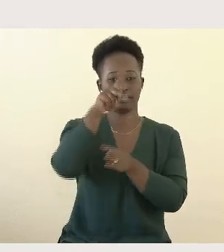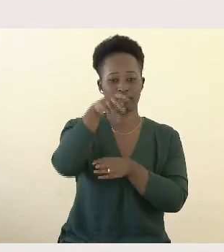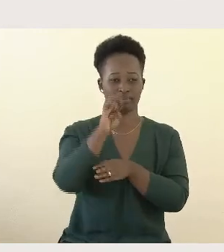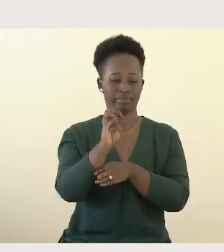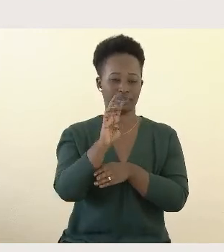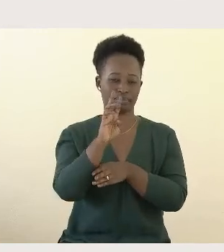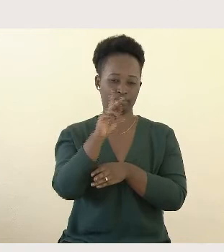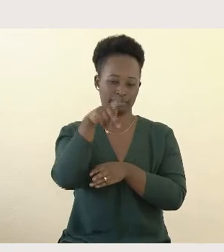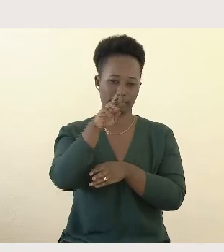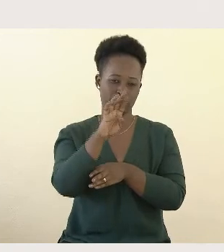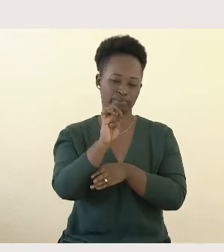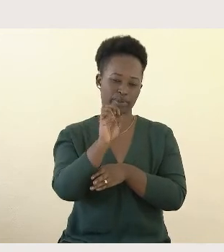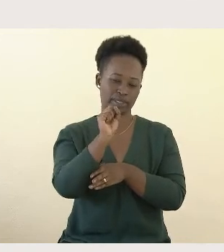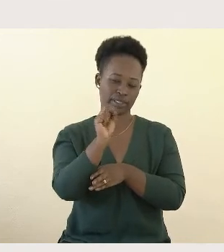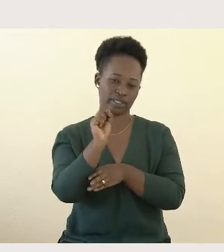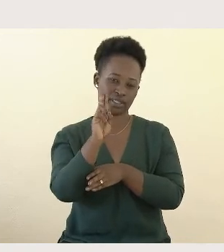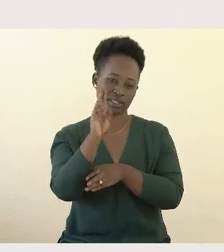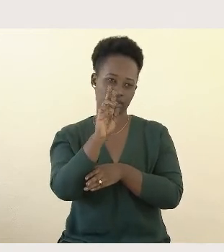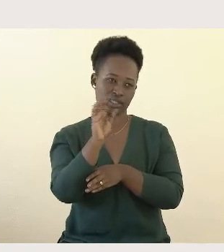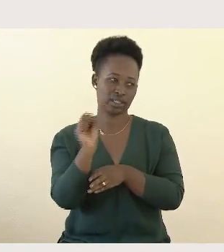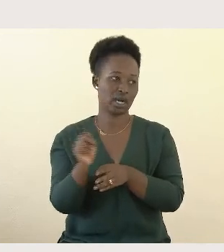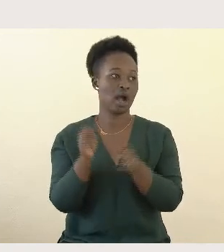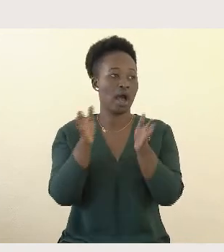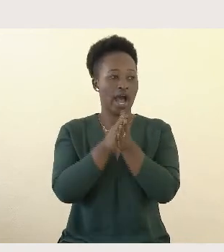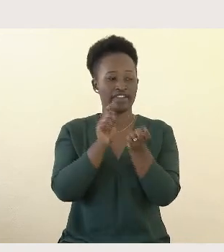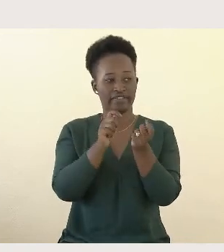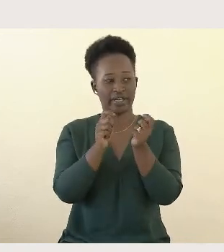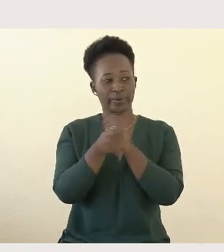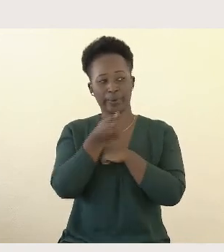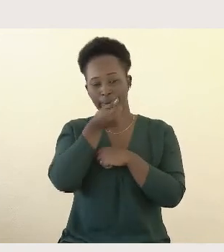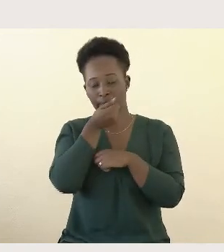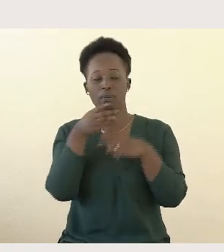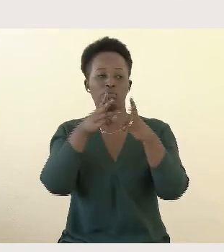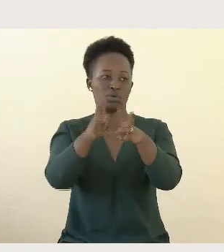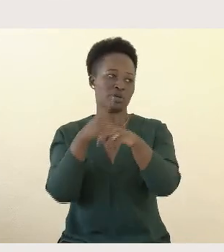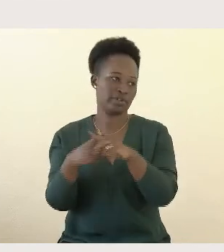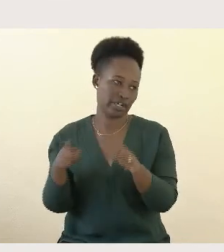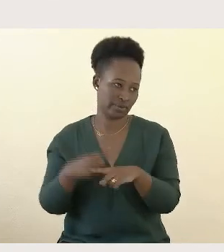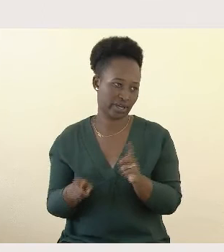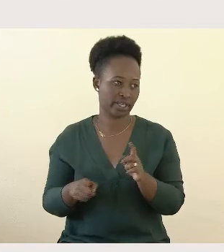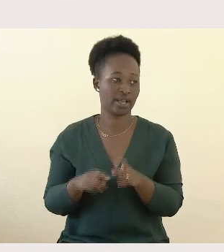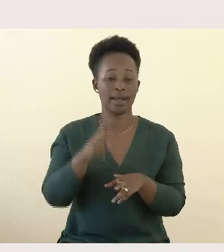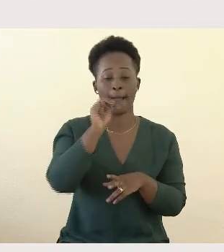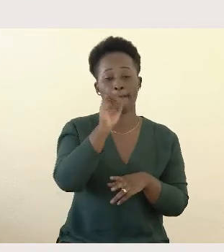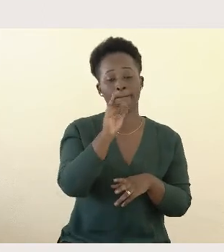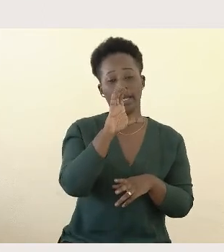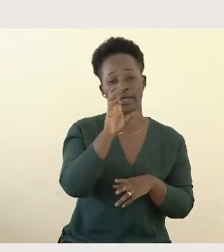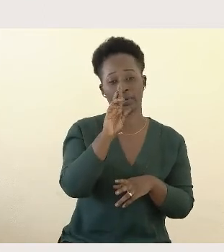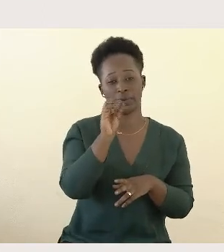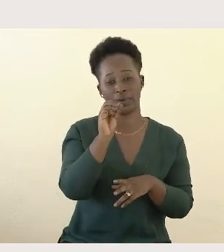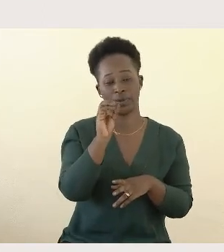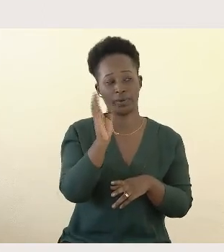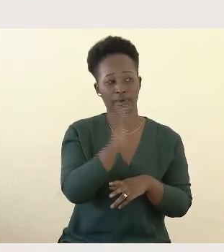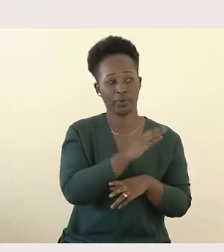variation in temperature. The temperature can vary in such a way. So microorganisms and